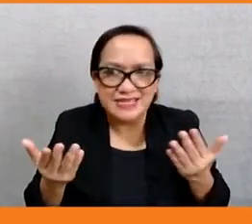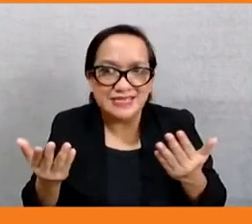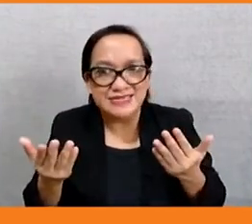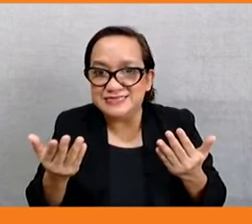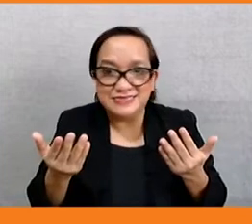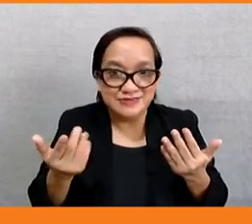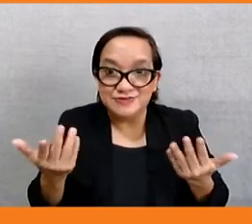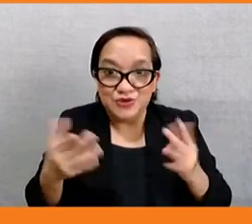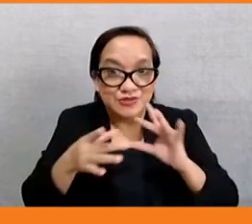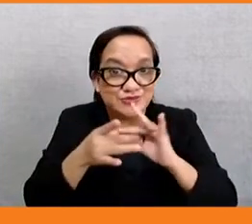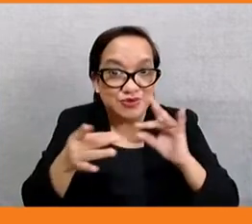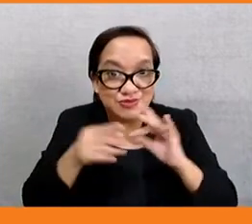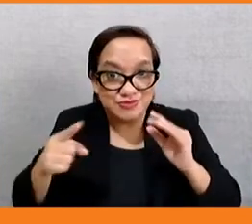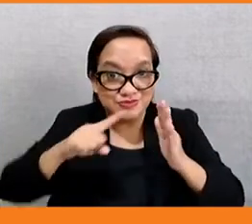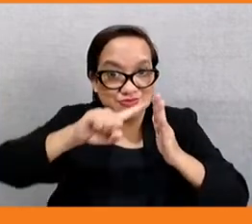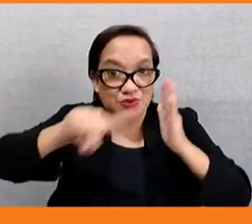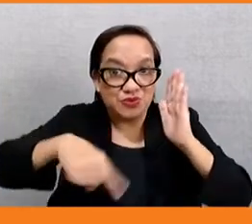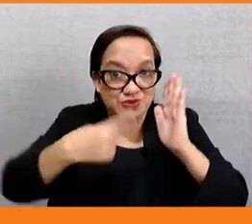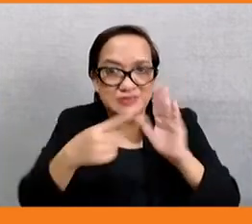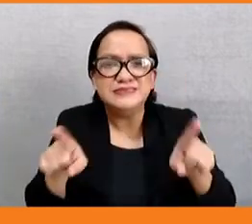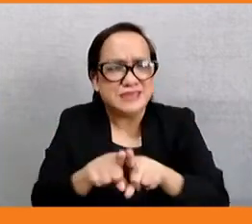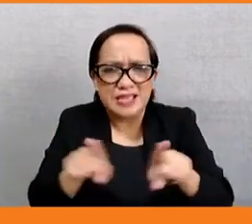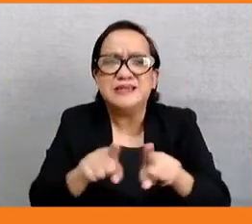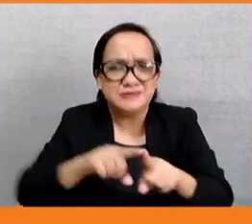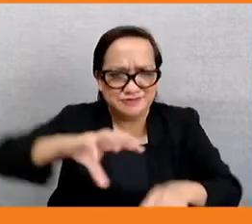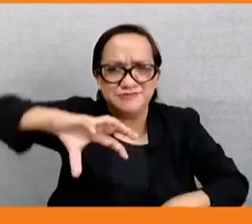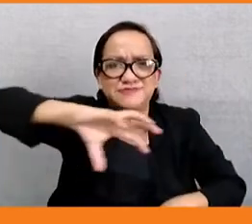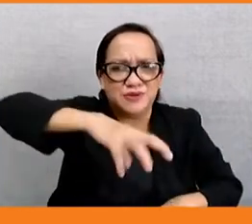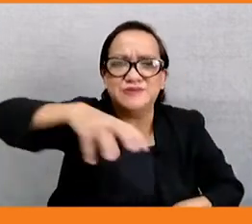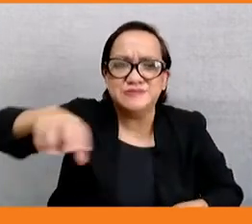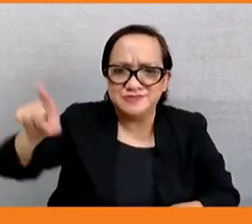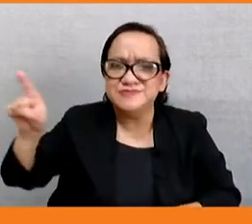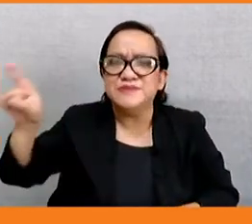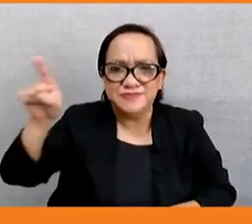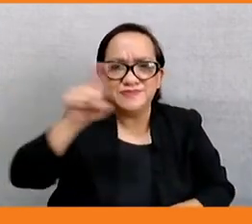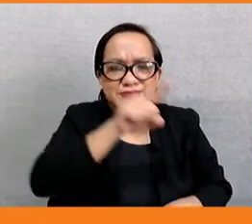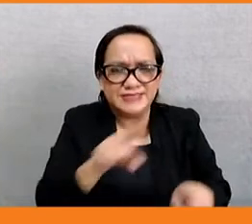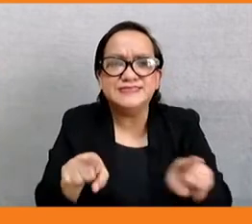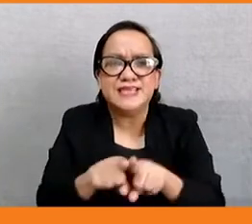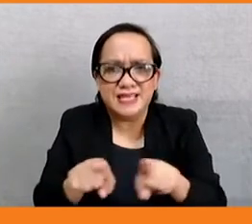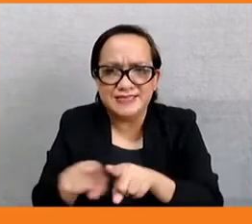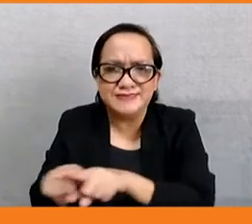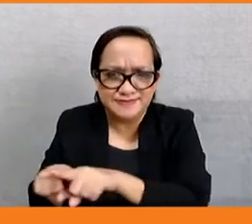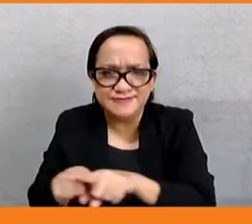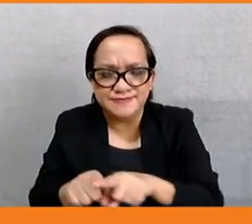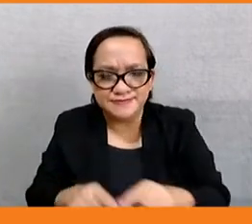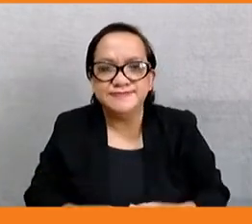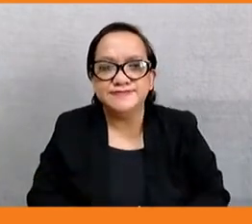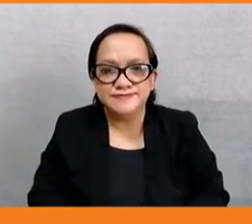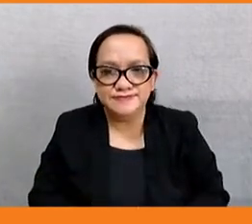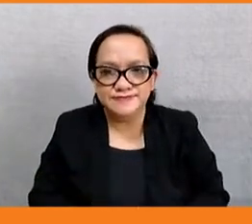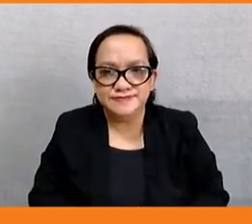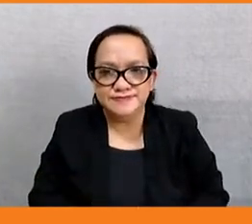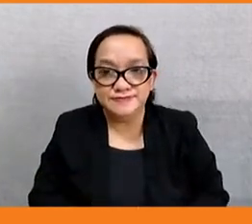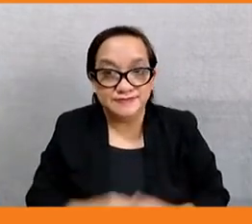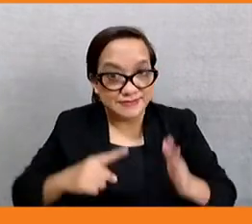of other countries as well. And I'm, understand that right now Sri Lanka is negotiating a